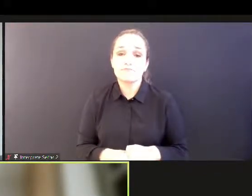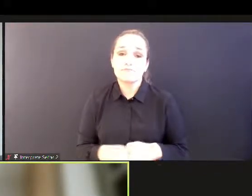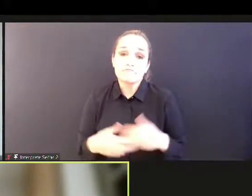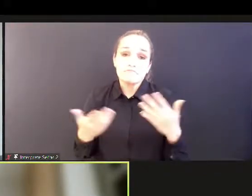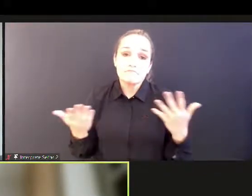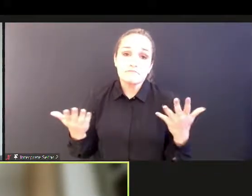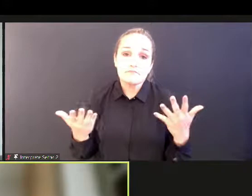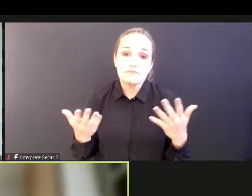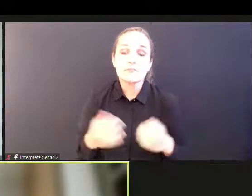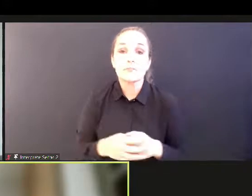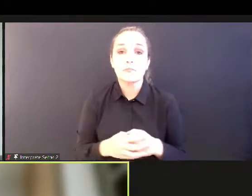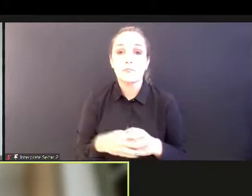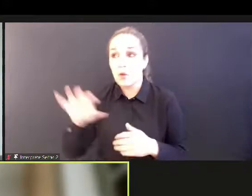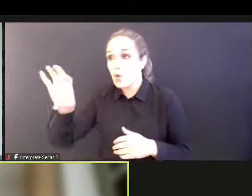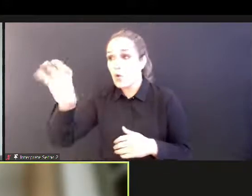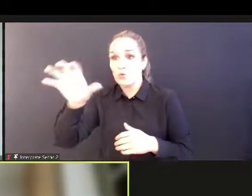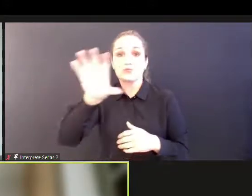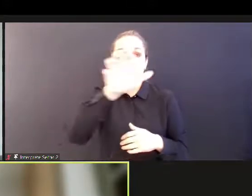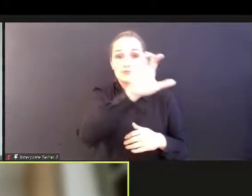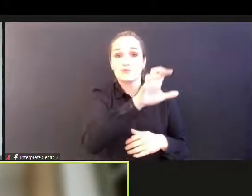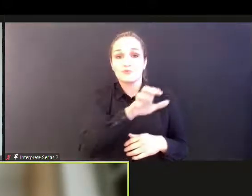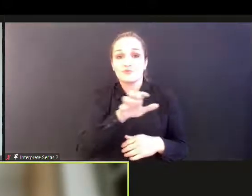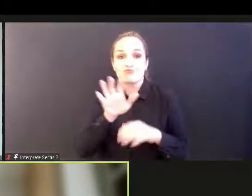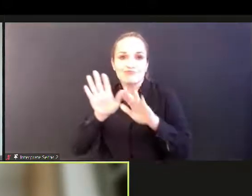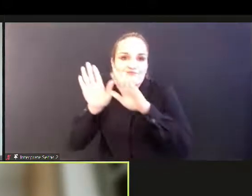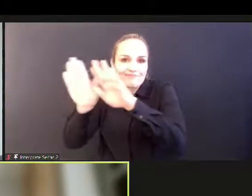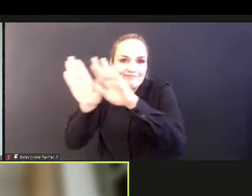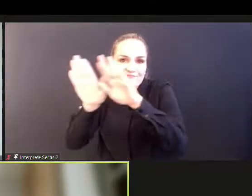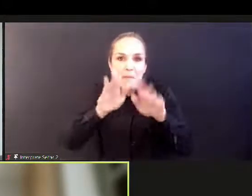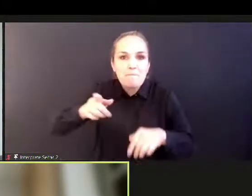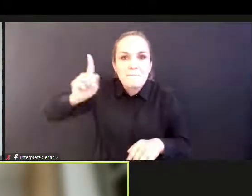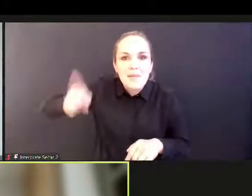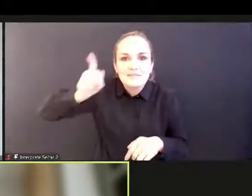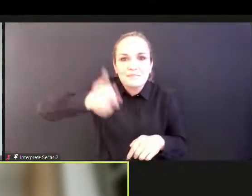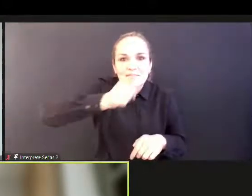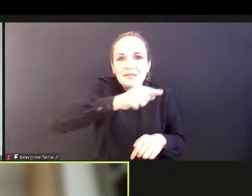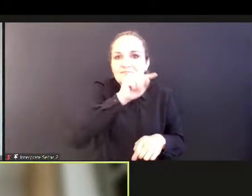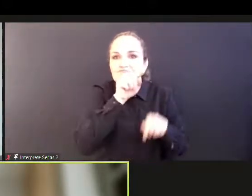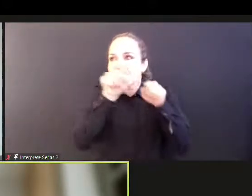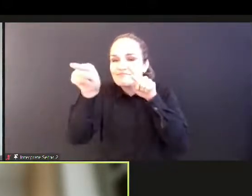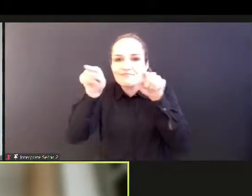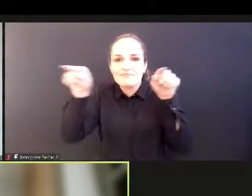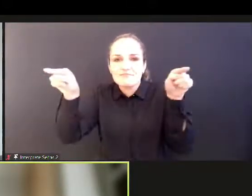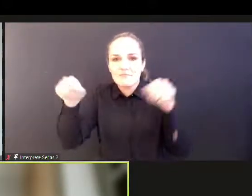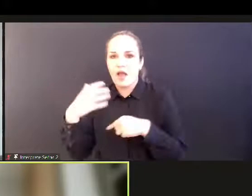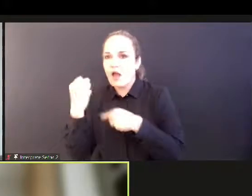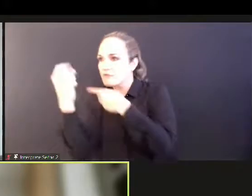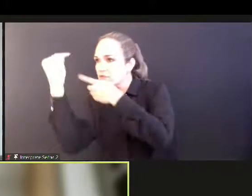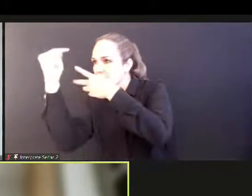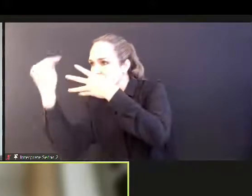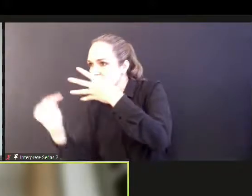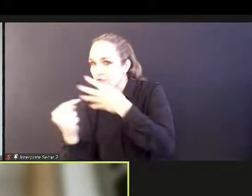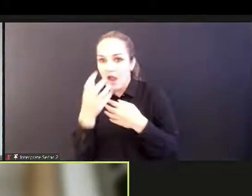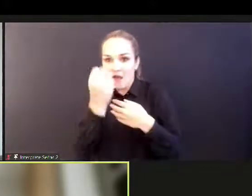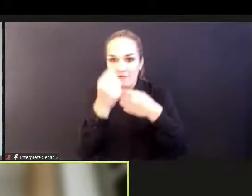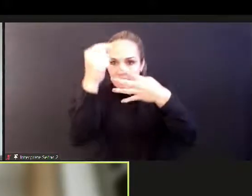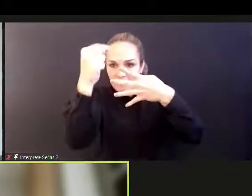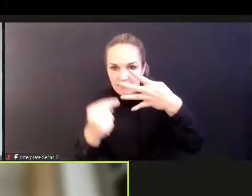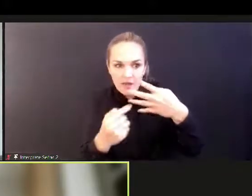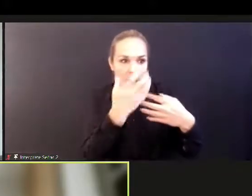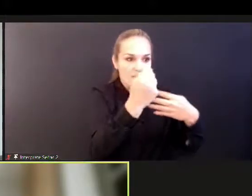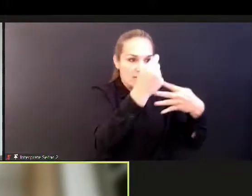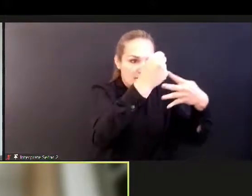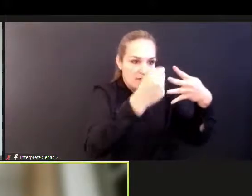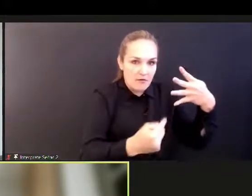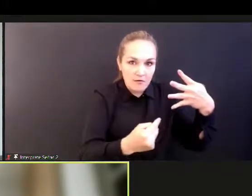participate, but there are also acquired advantages. And so governments really do play a very important role. So if one looks at the